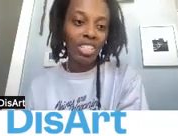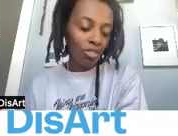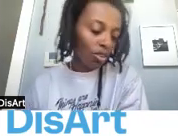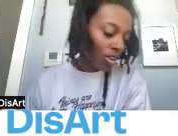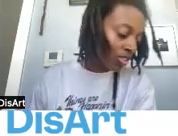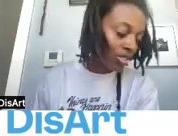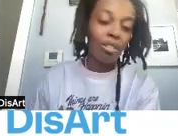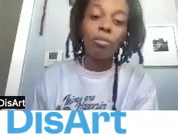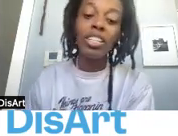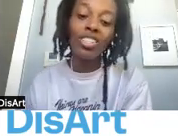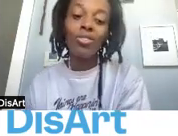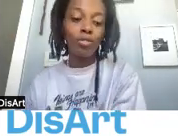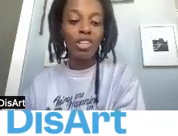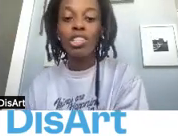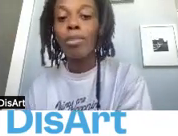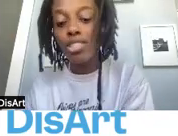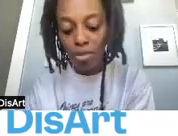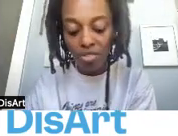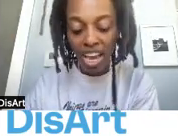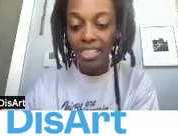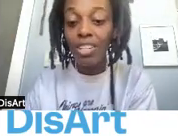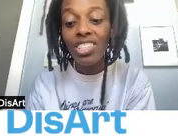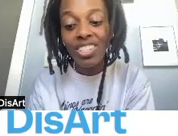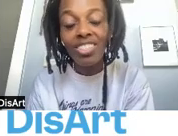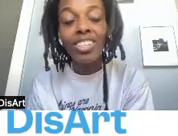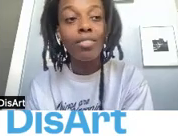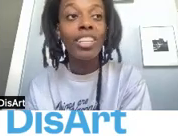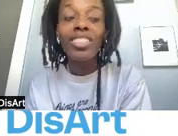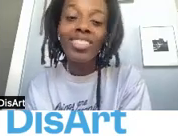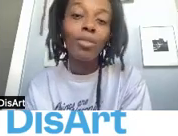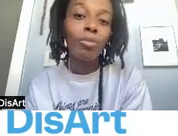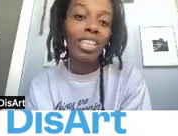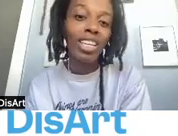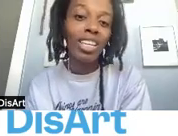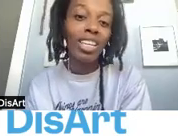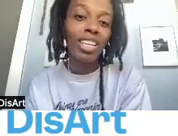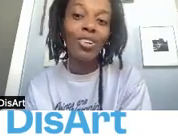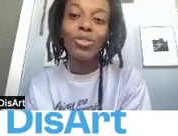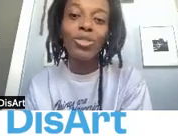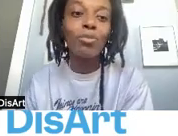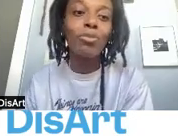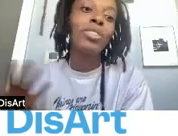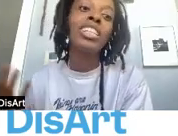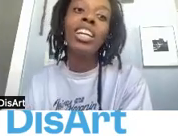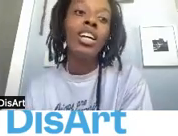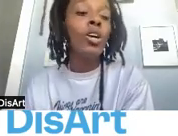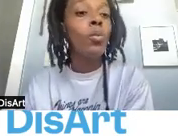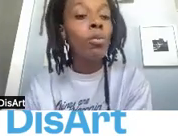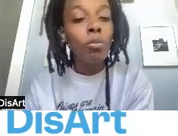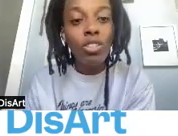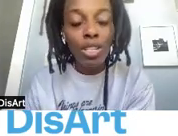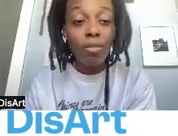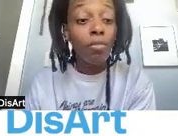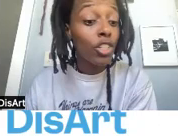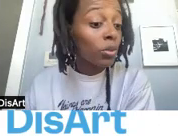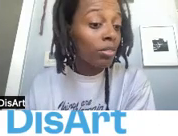So just to give you also some additional information about some of the activations and events that will be taking place, I'll go through this briefly. We